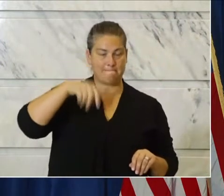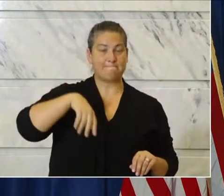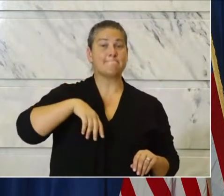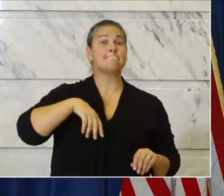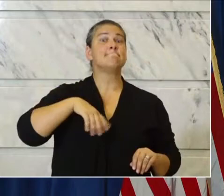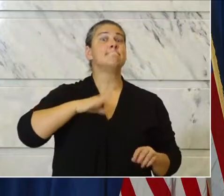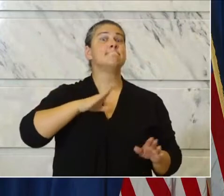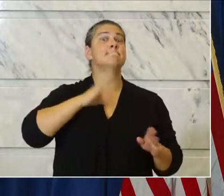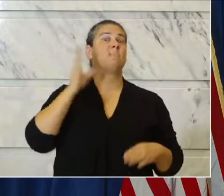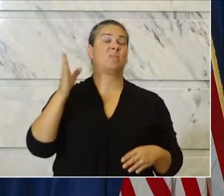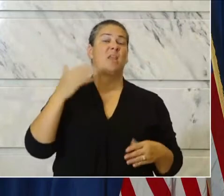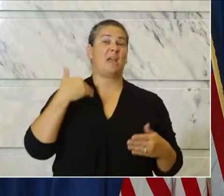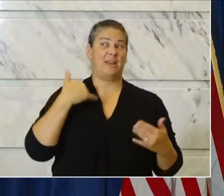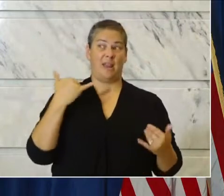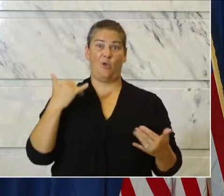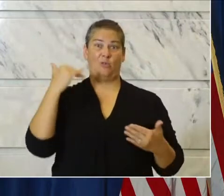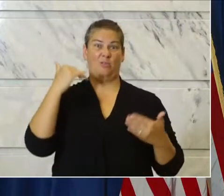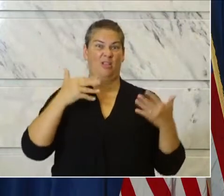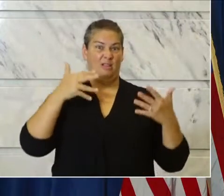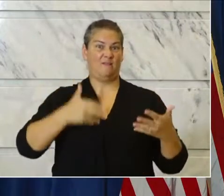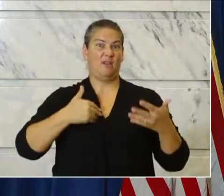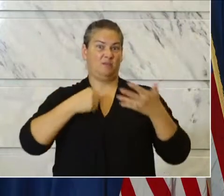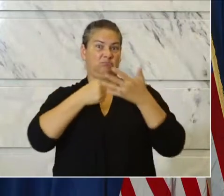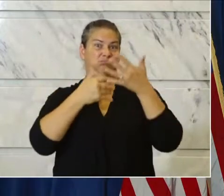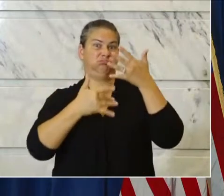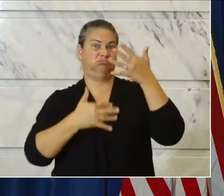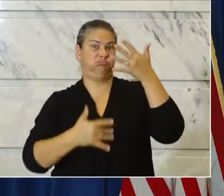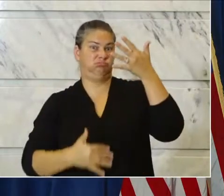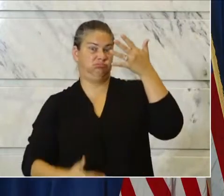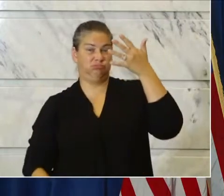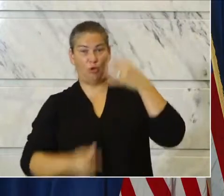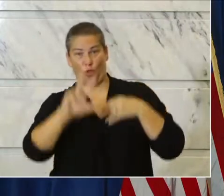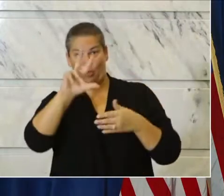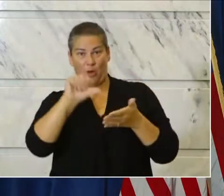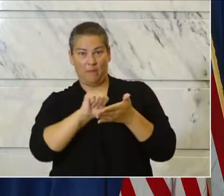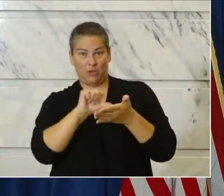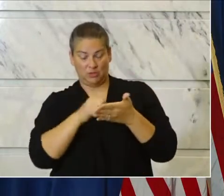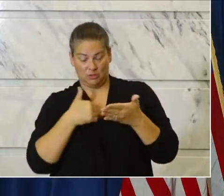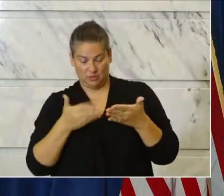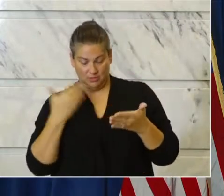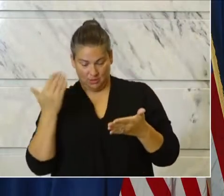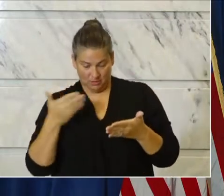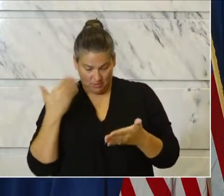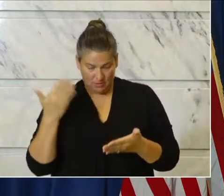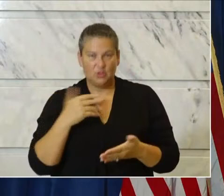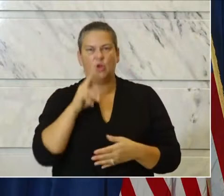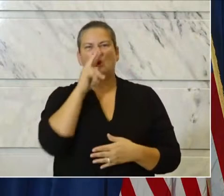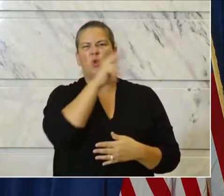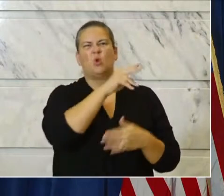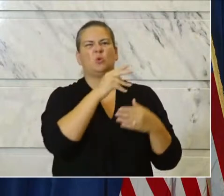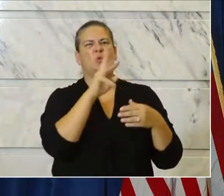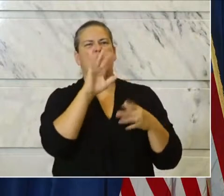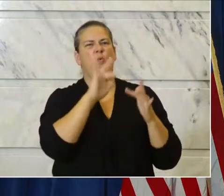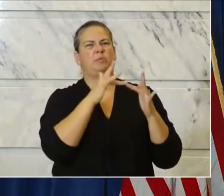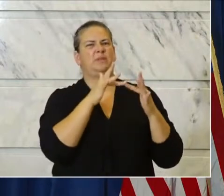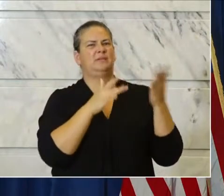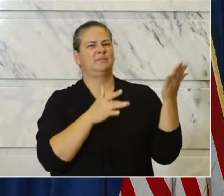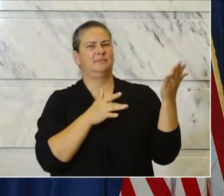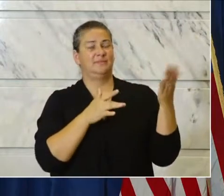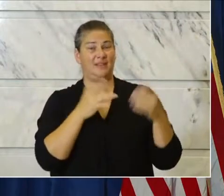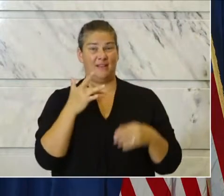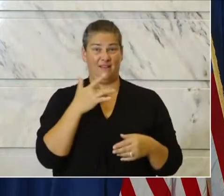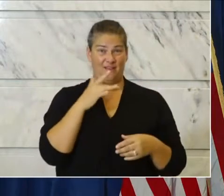then, the list today is 3 pages long. It'll be on the website. Don't be